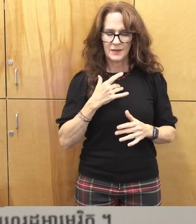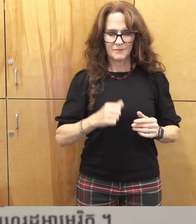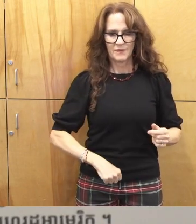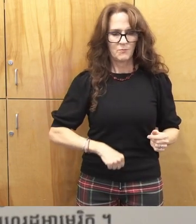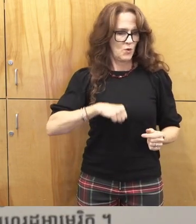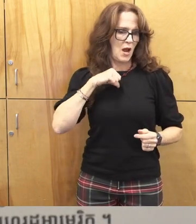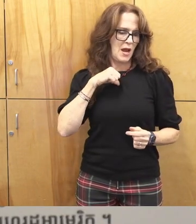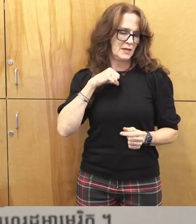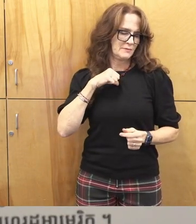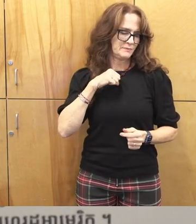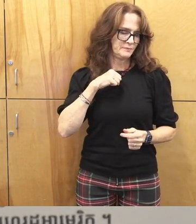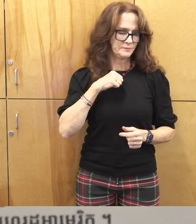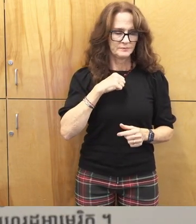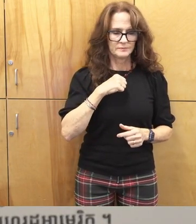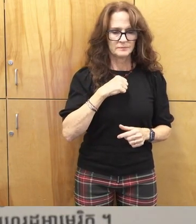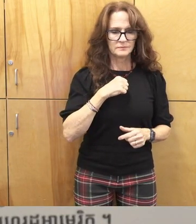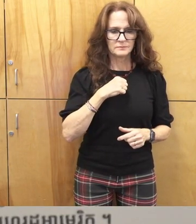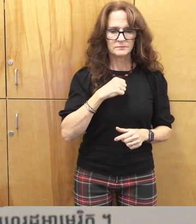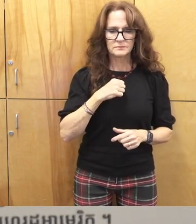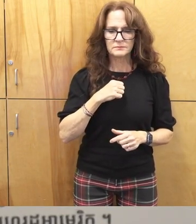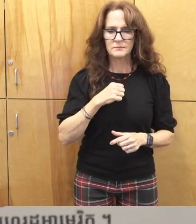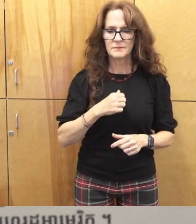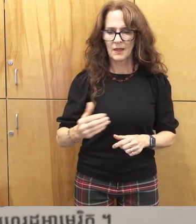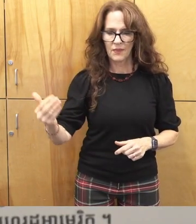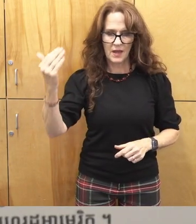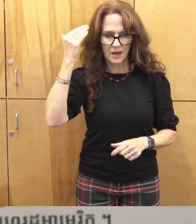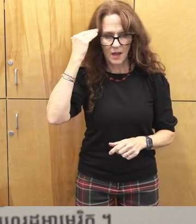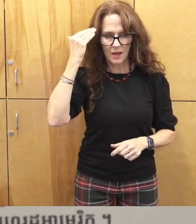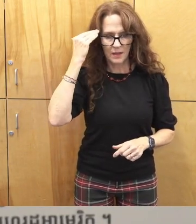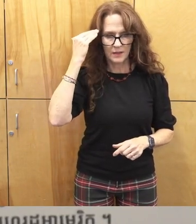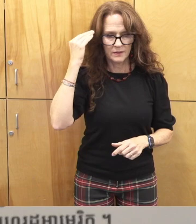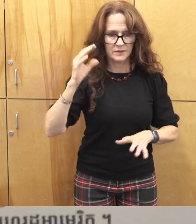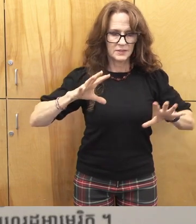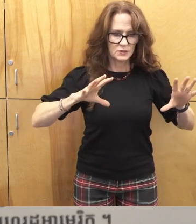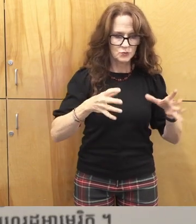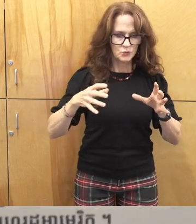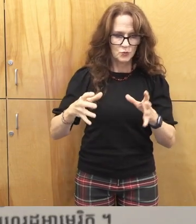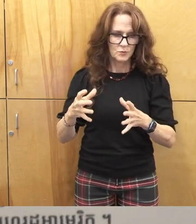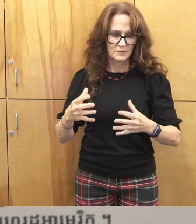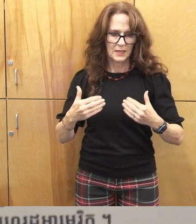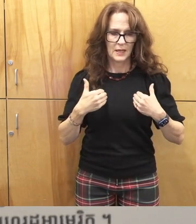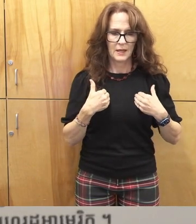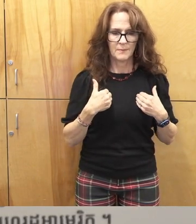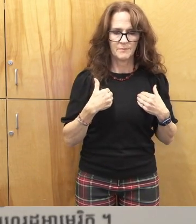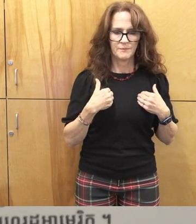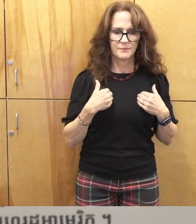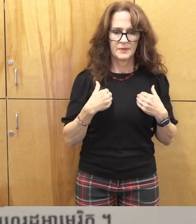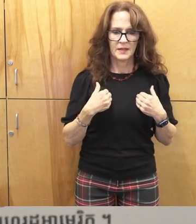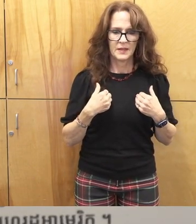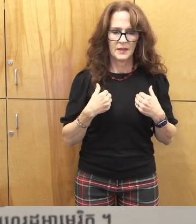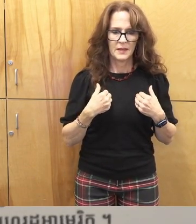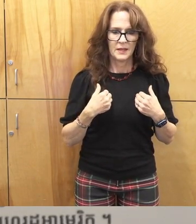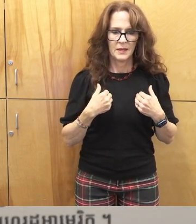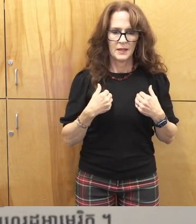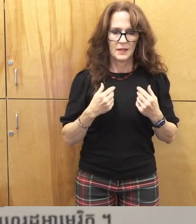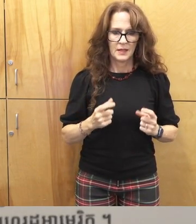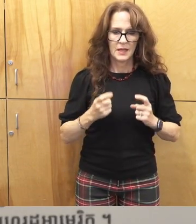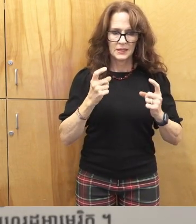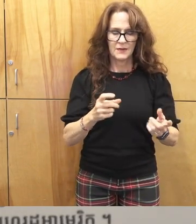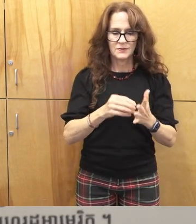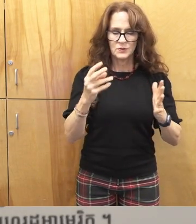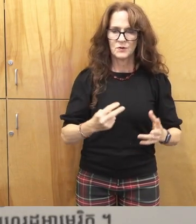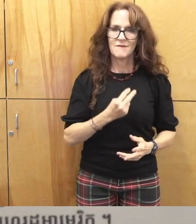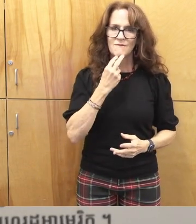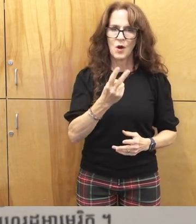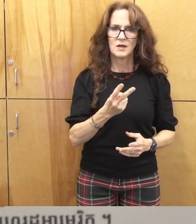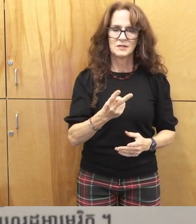pride and the knowledge that these groups had, and we say giving student voice. We talk